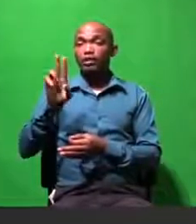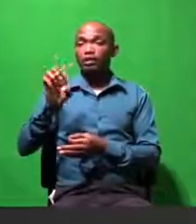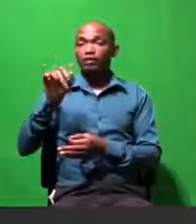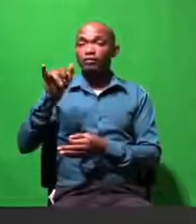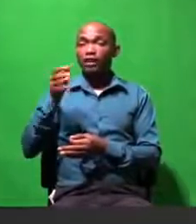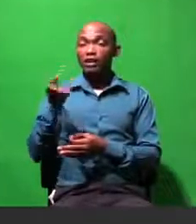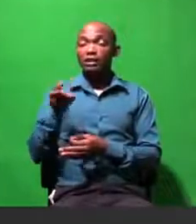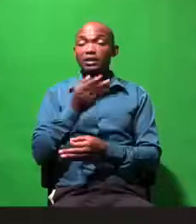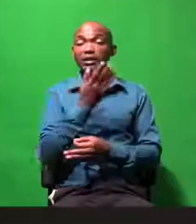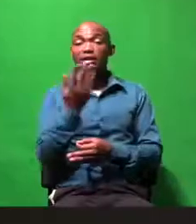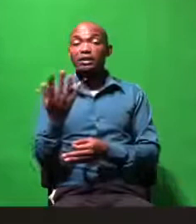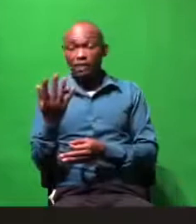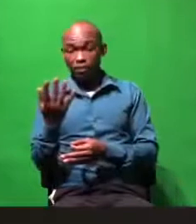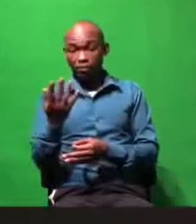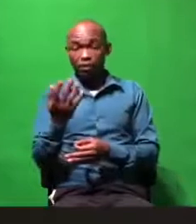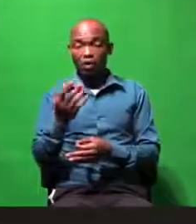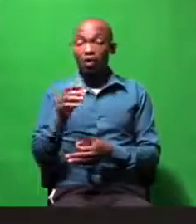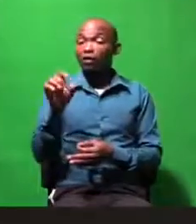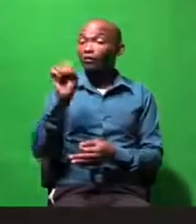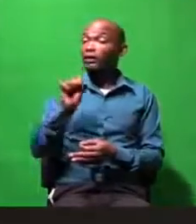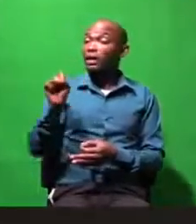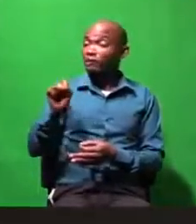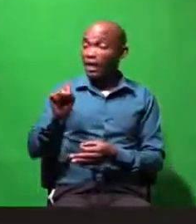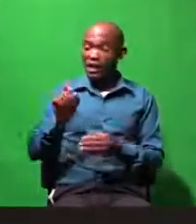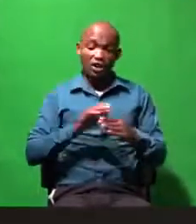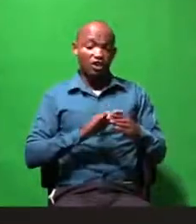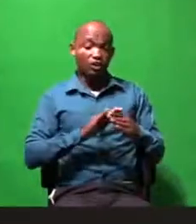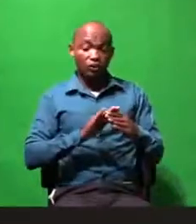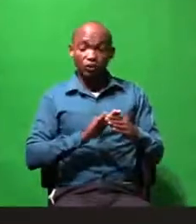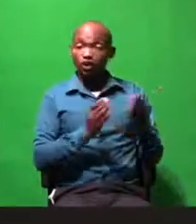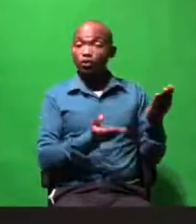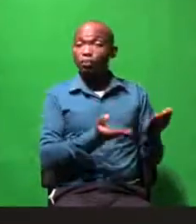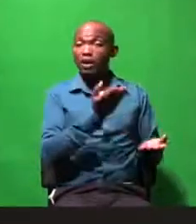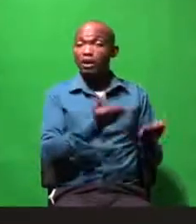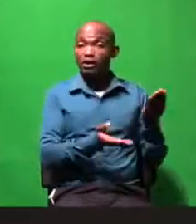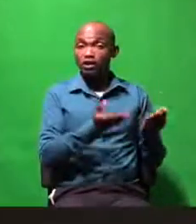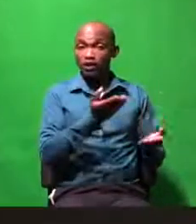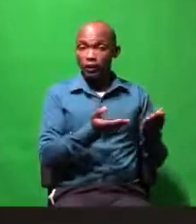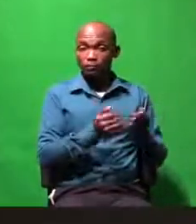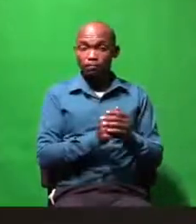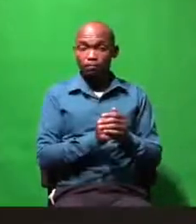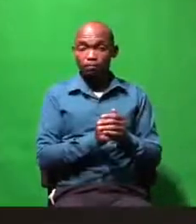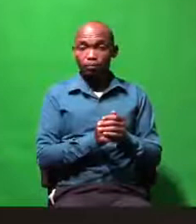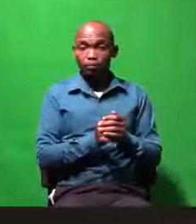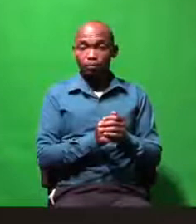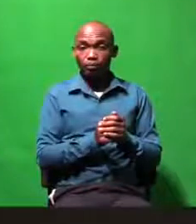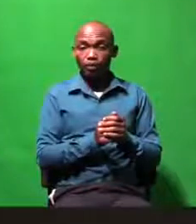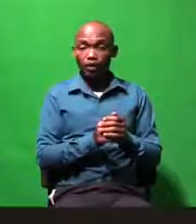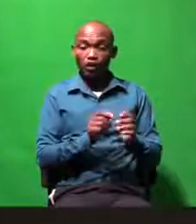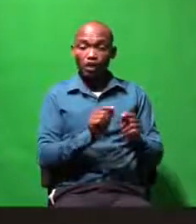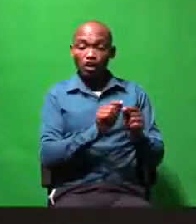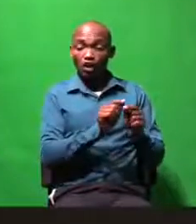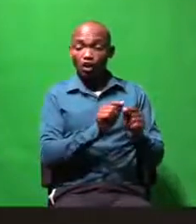is a type of survey used to measure the